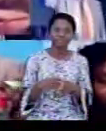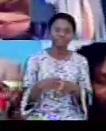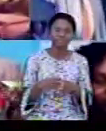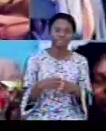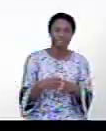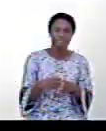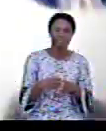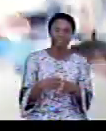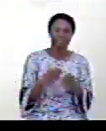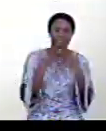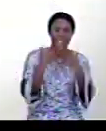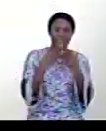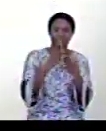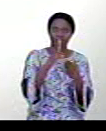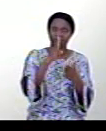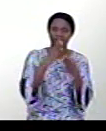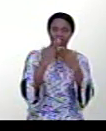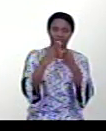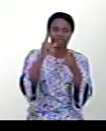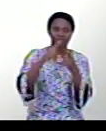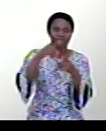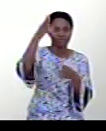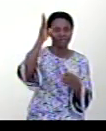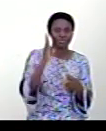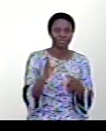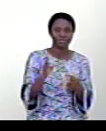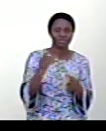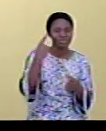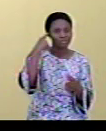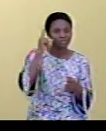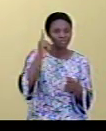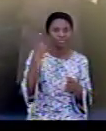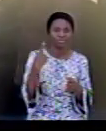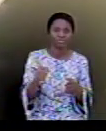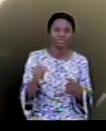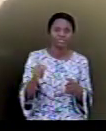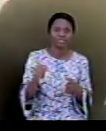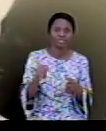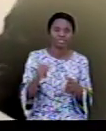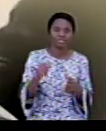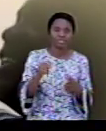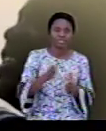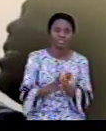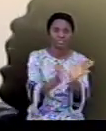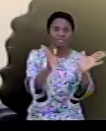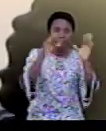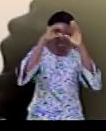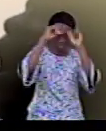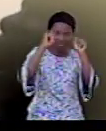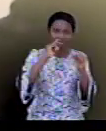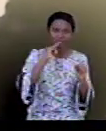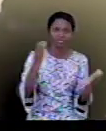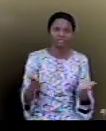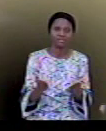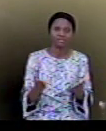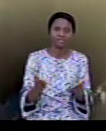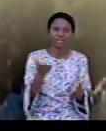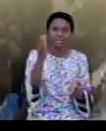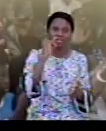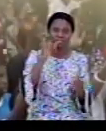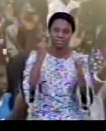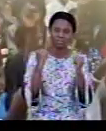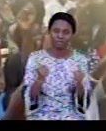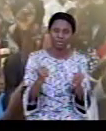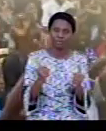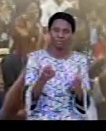And thanks be to God, for GCK is here to save the lost. There's a power coming from Calvary. There's a power coming from the